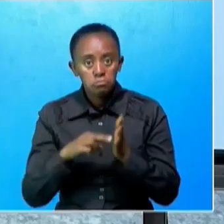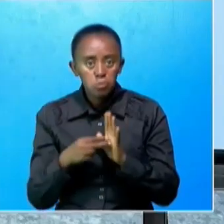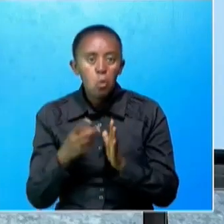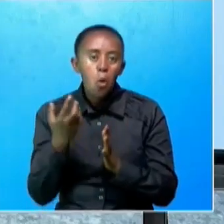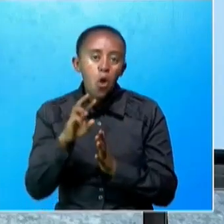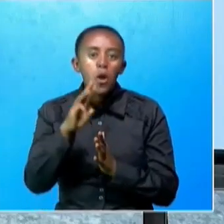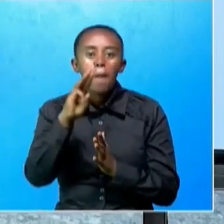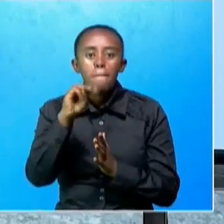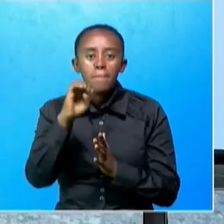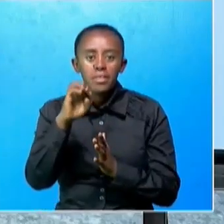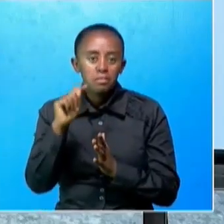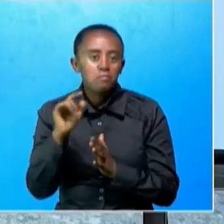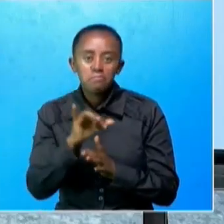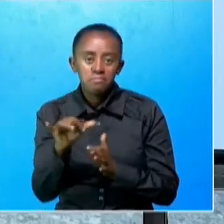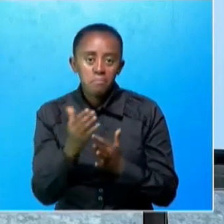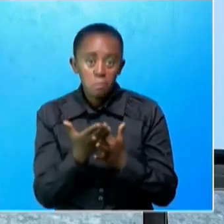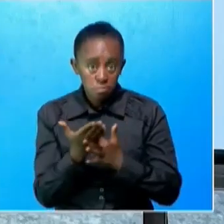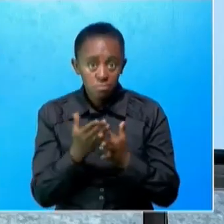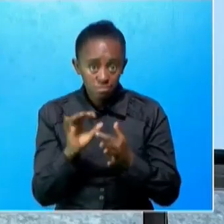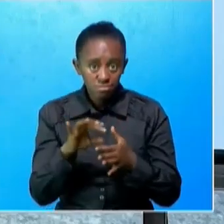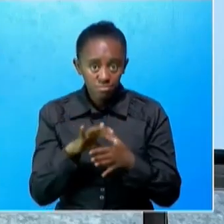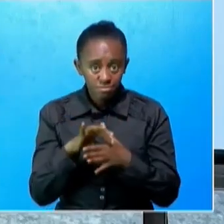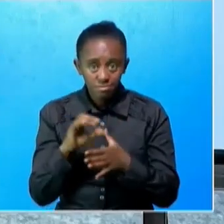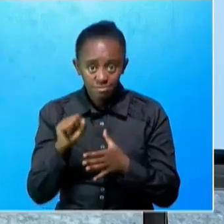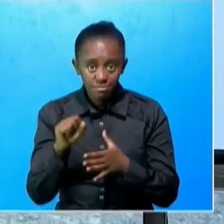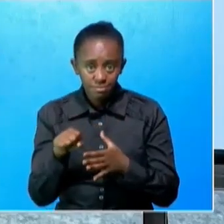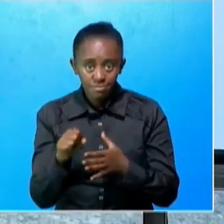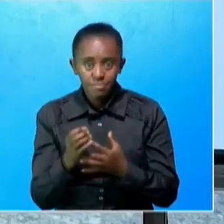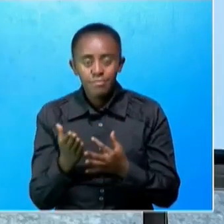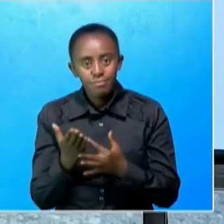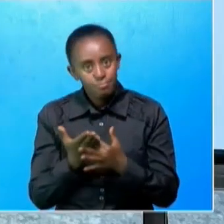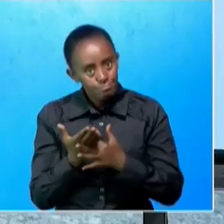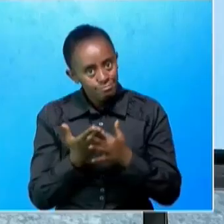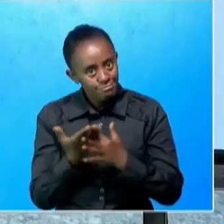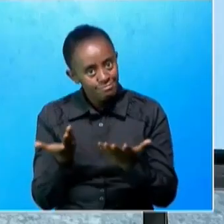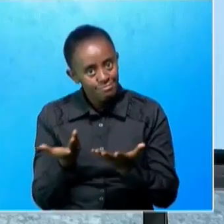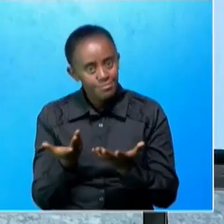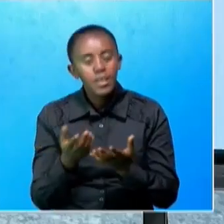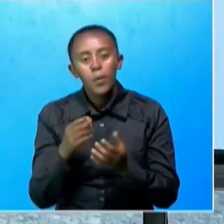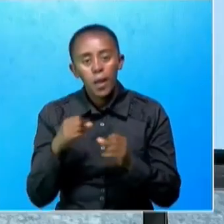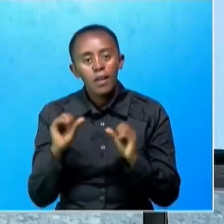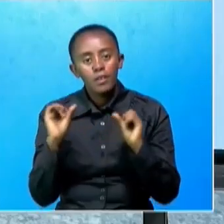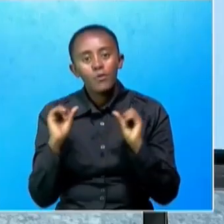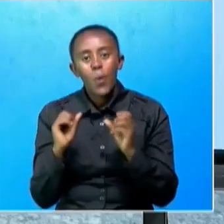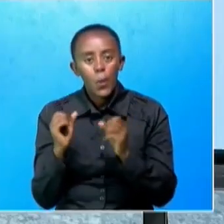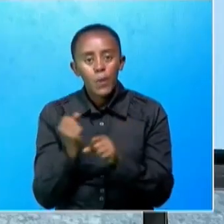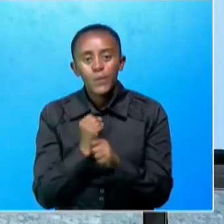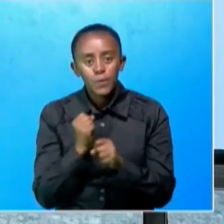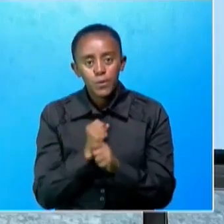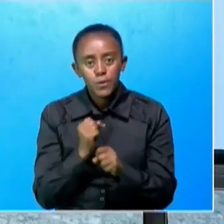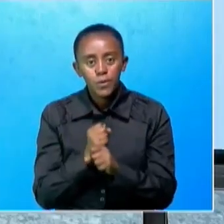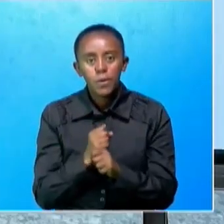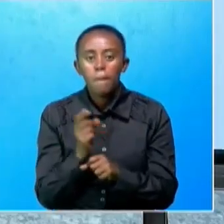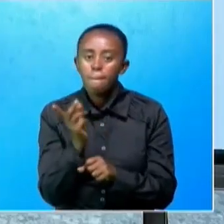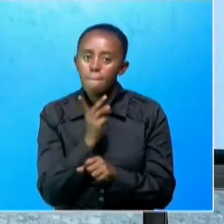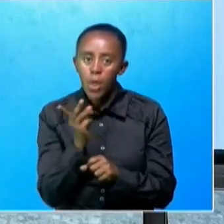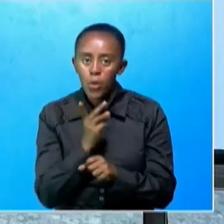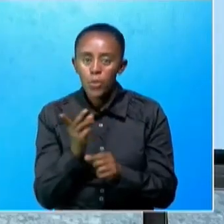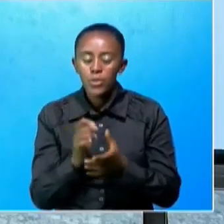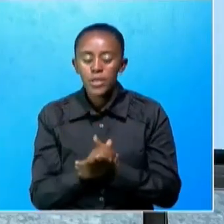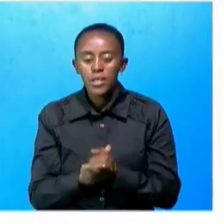eaters, aren't they? Yes, they are. Okay, let's go on do with birds.